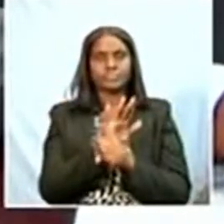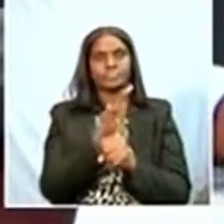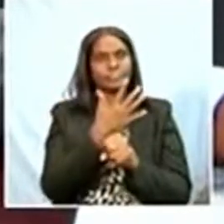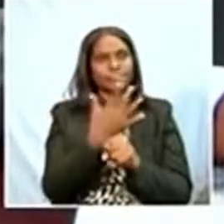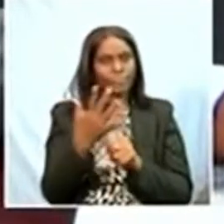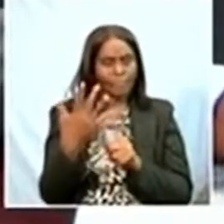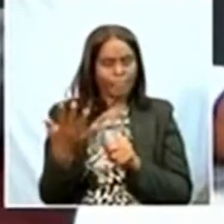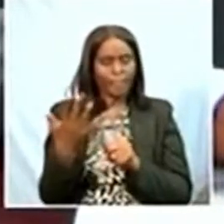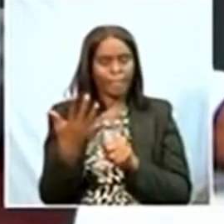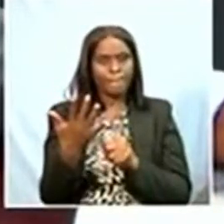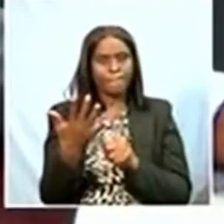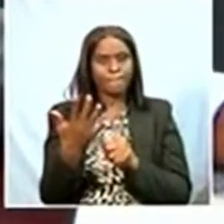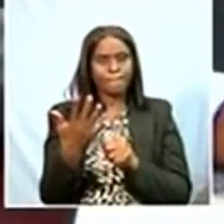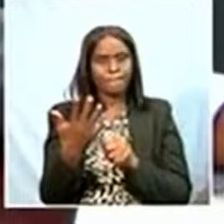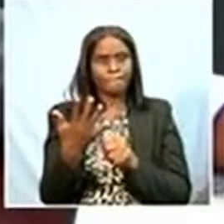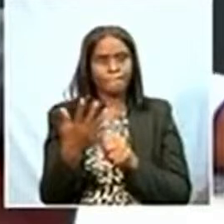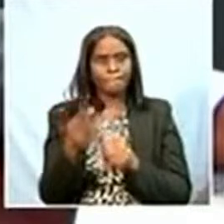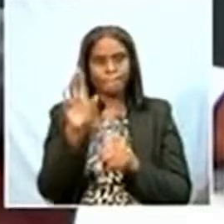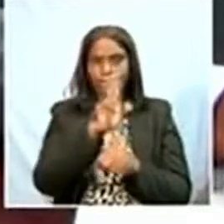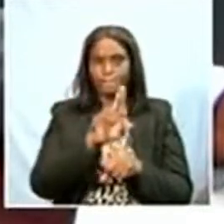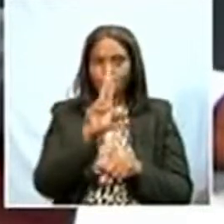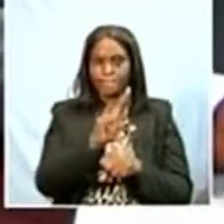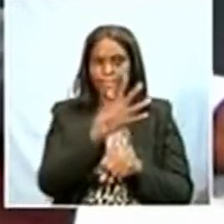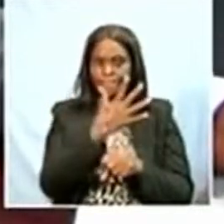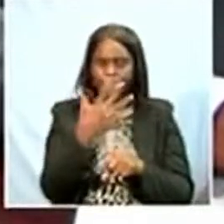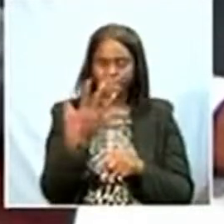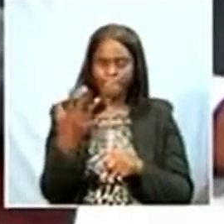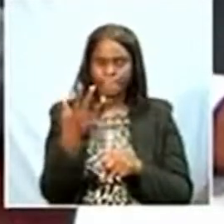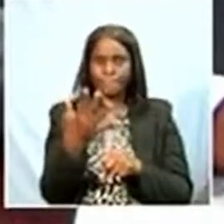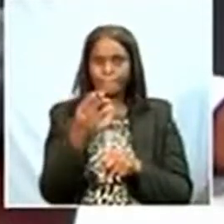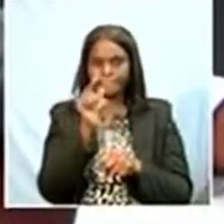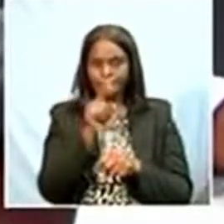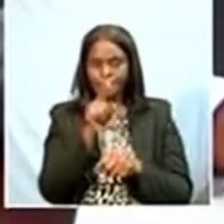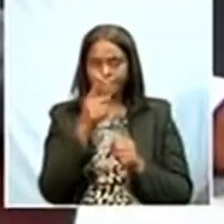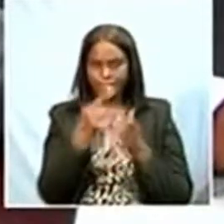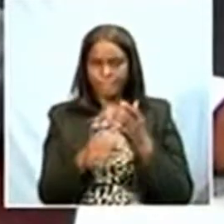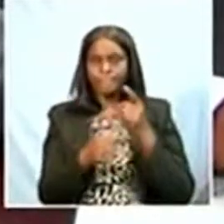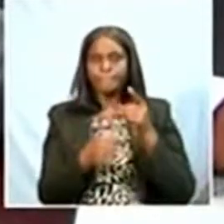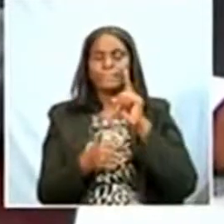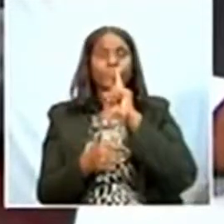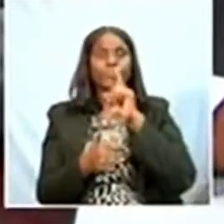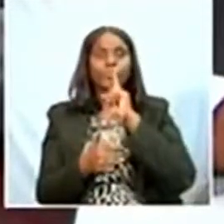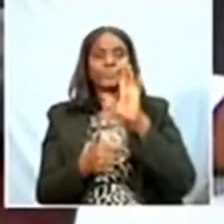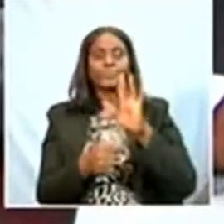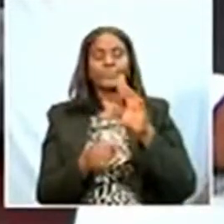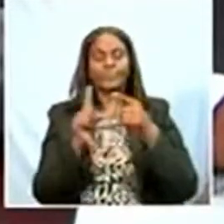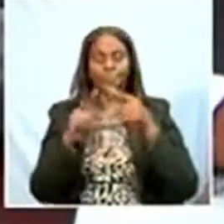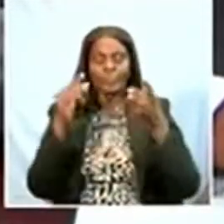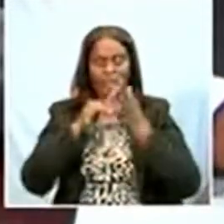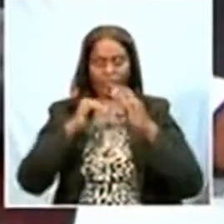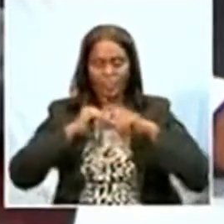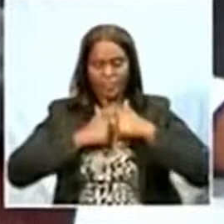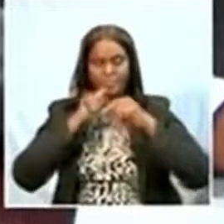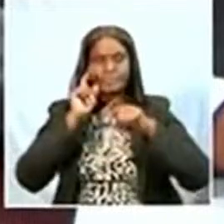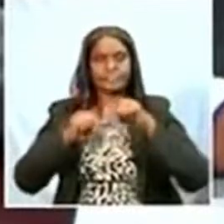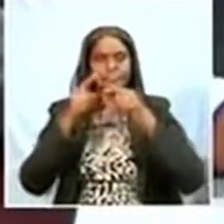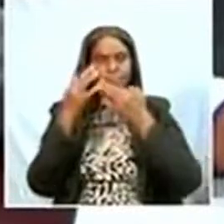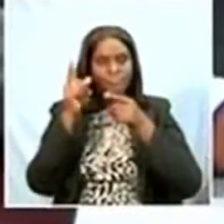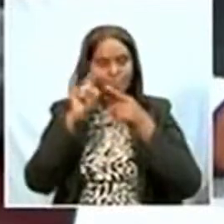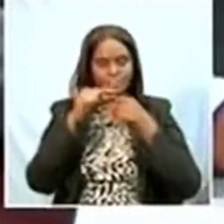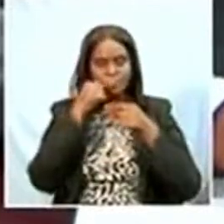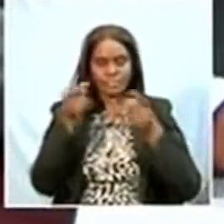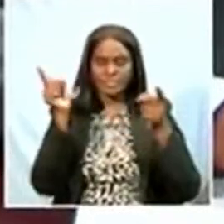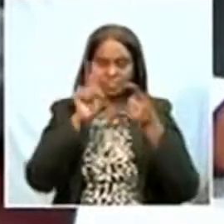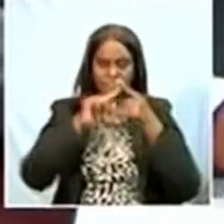assets, useful products, this is where we fall short. But again, we can't really wait to say until